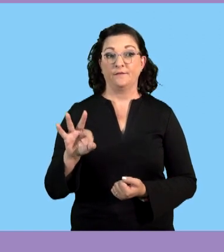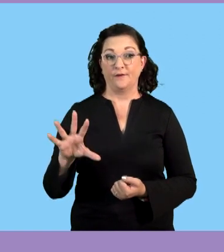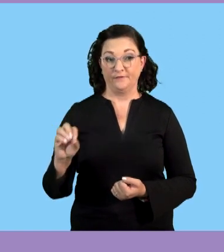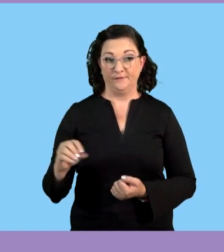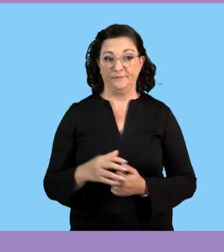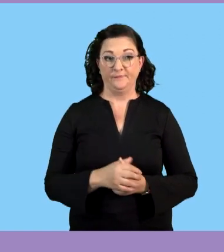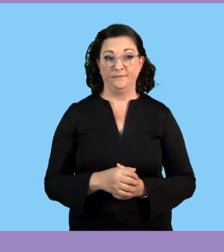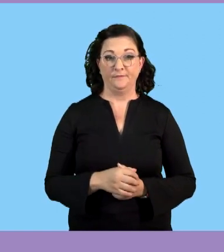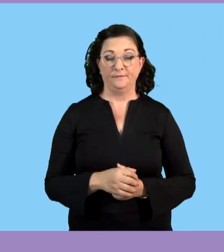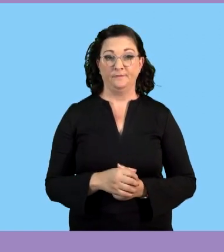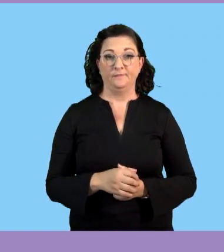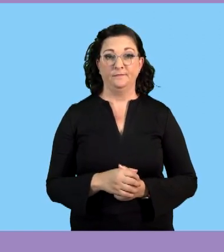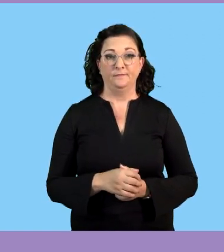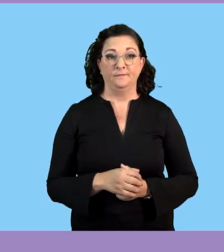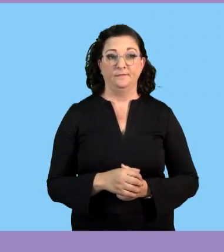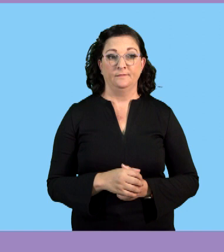25,350.